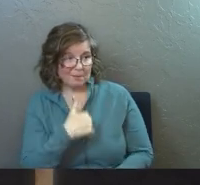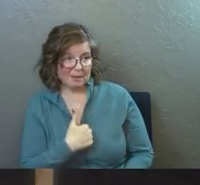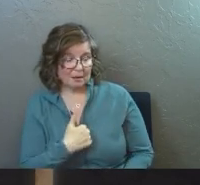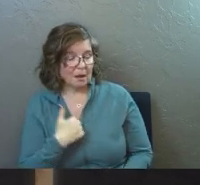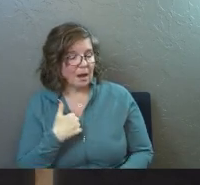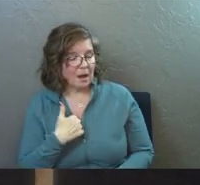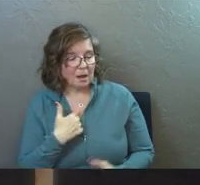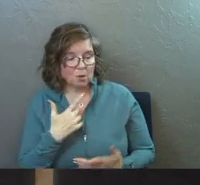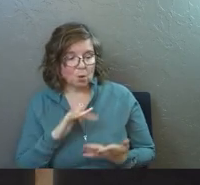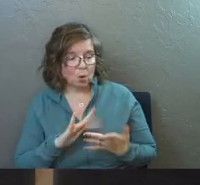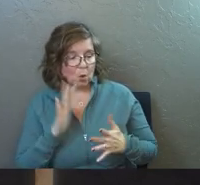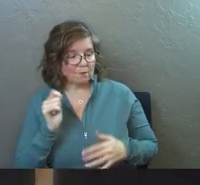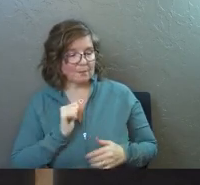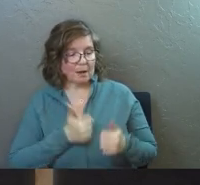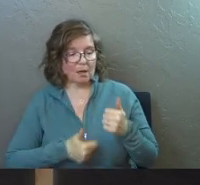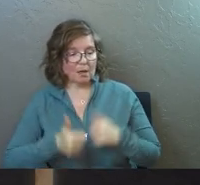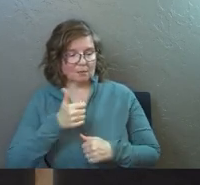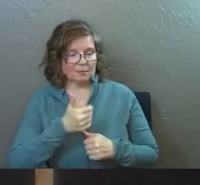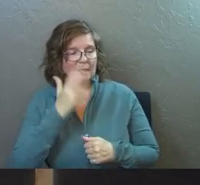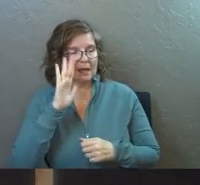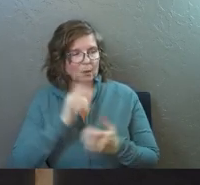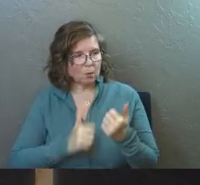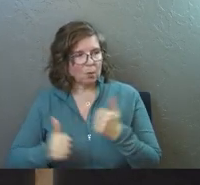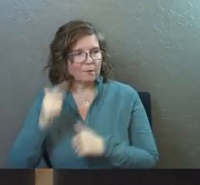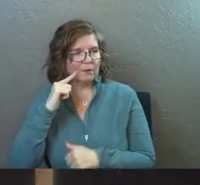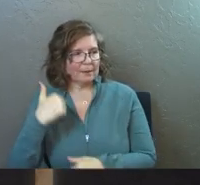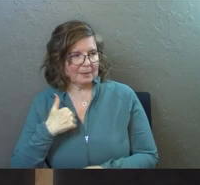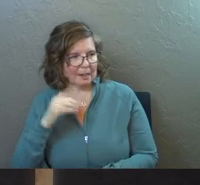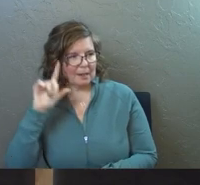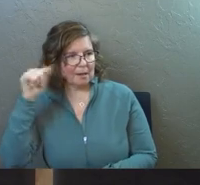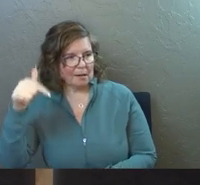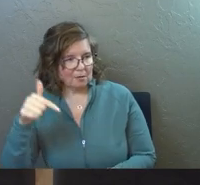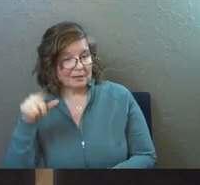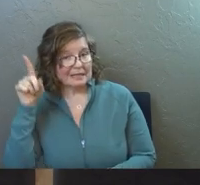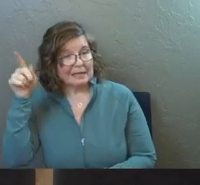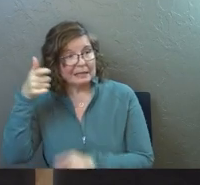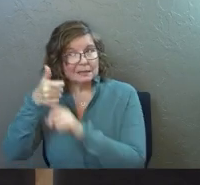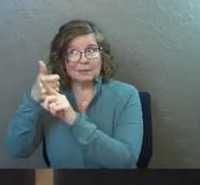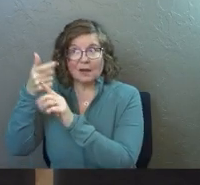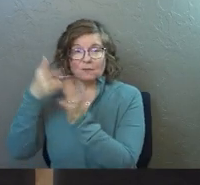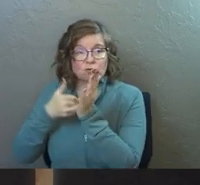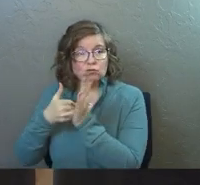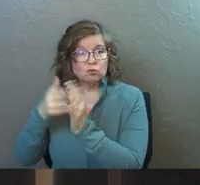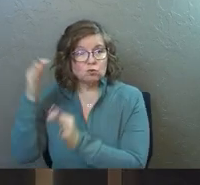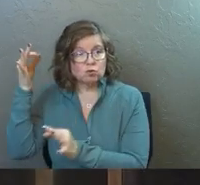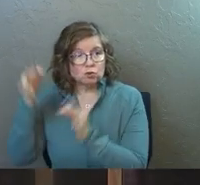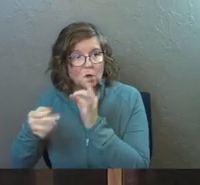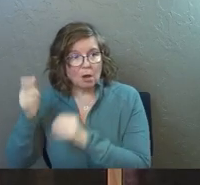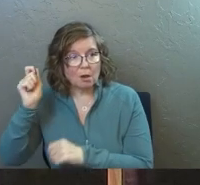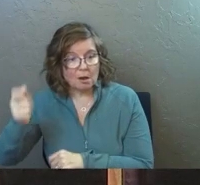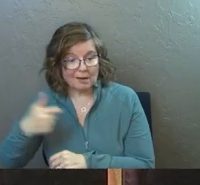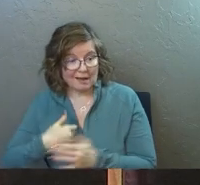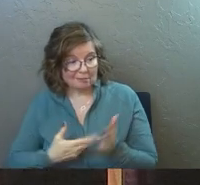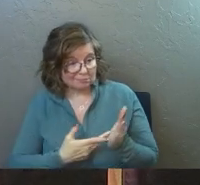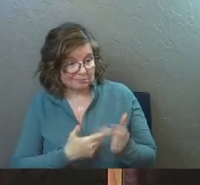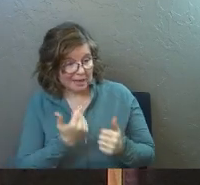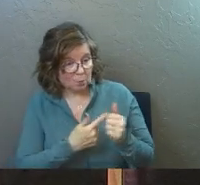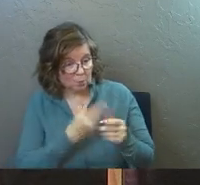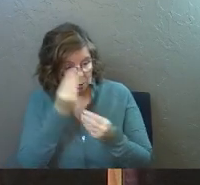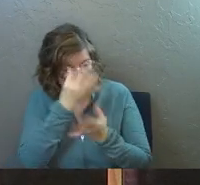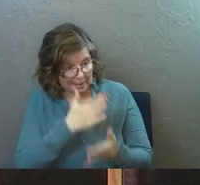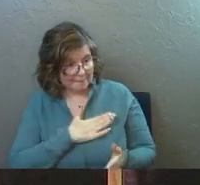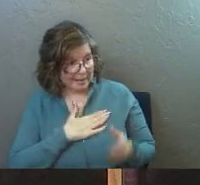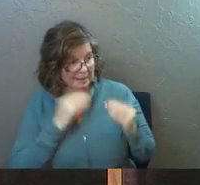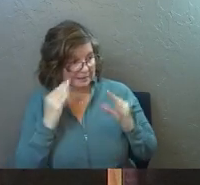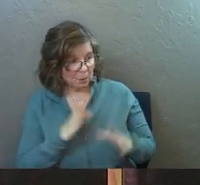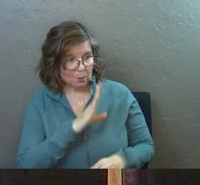though I have no wish to glorify myself, God is going to glorify me. He is the true judge. I tell you the truth. Anyone who obeys my